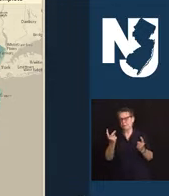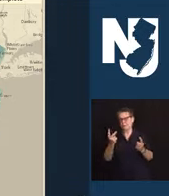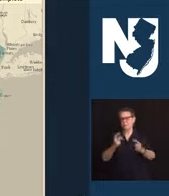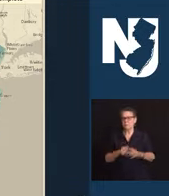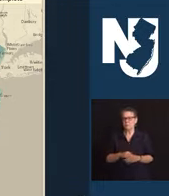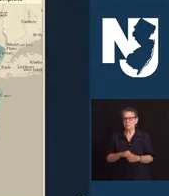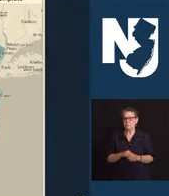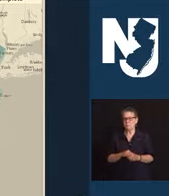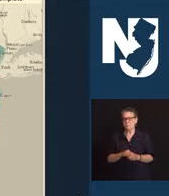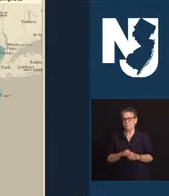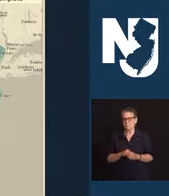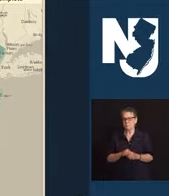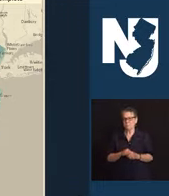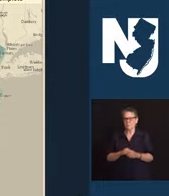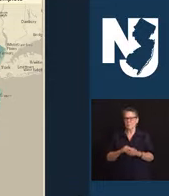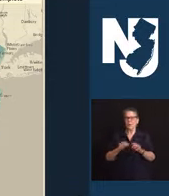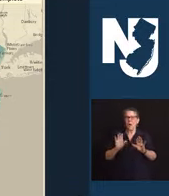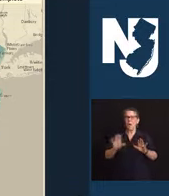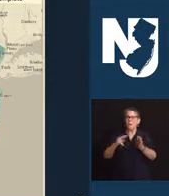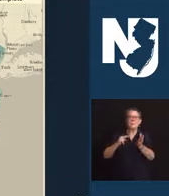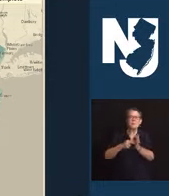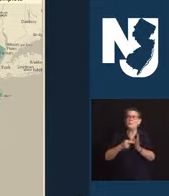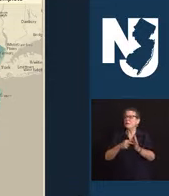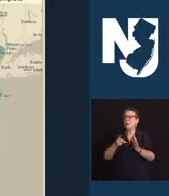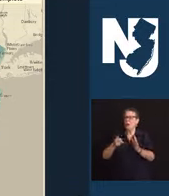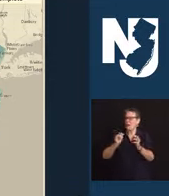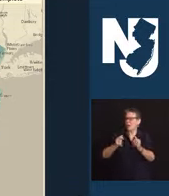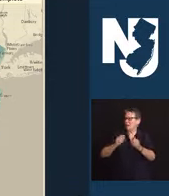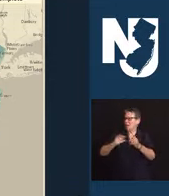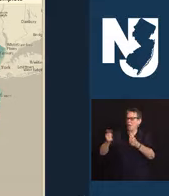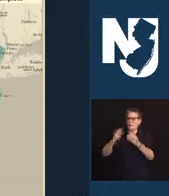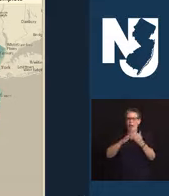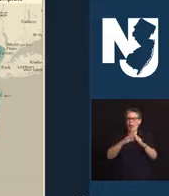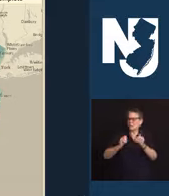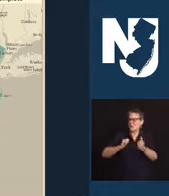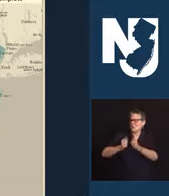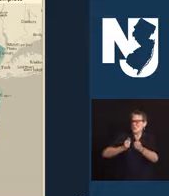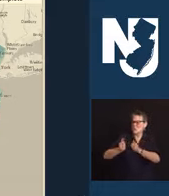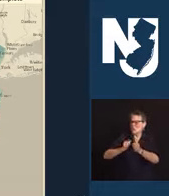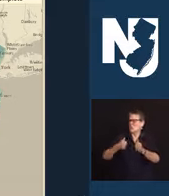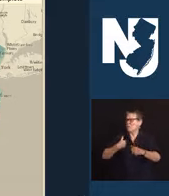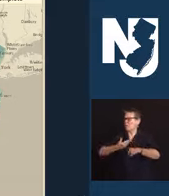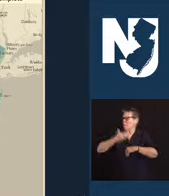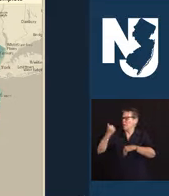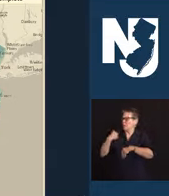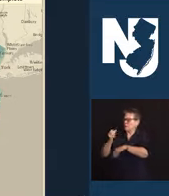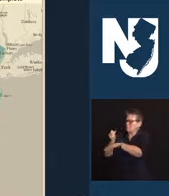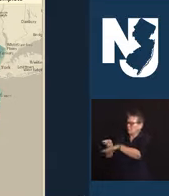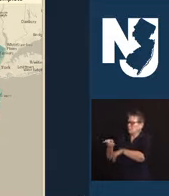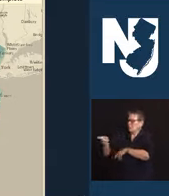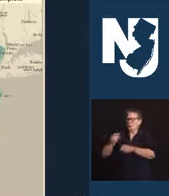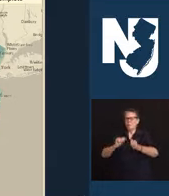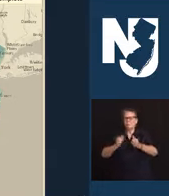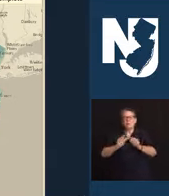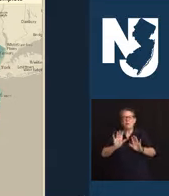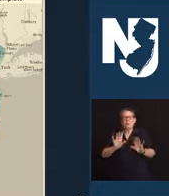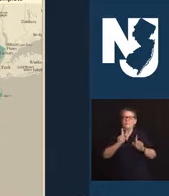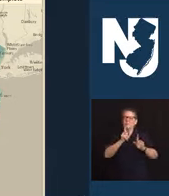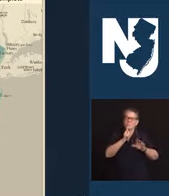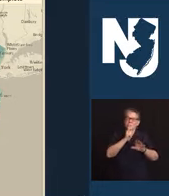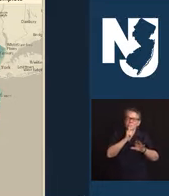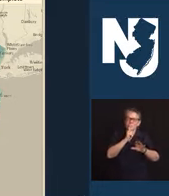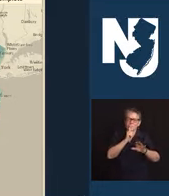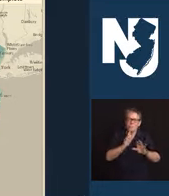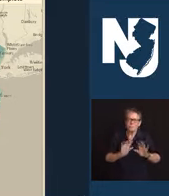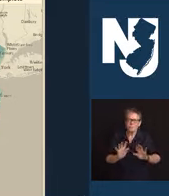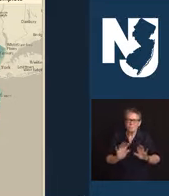to create competitions among any communities, nor is it meant to shame any communities. But through this data,